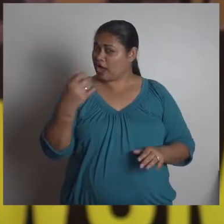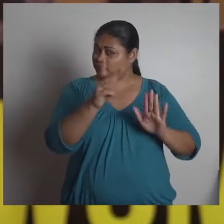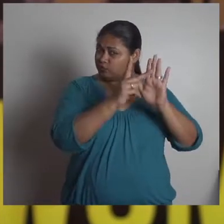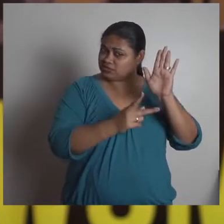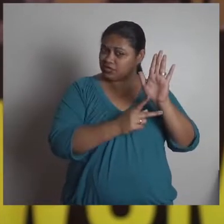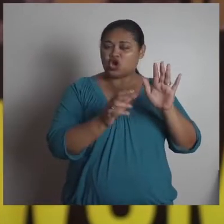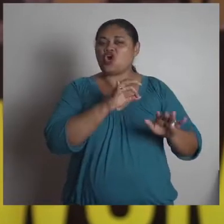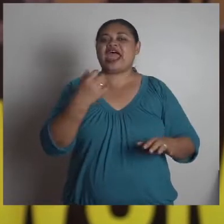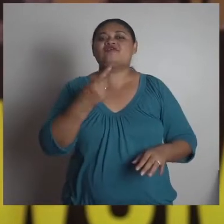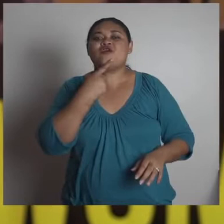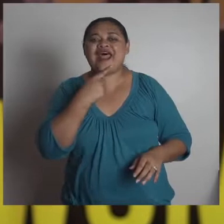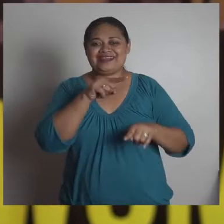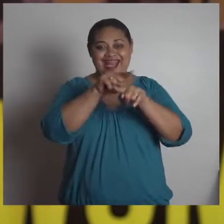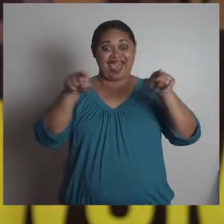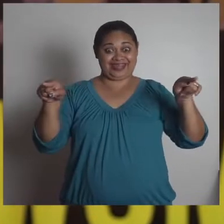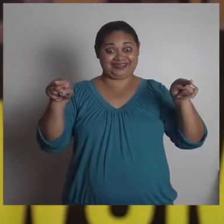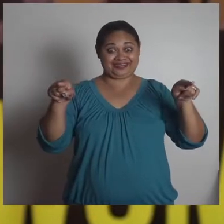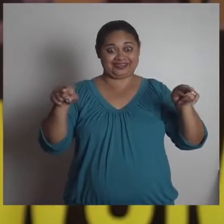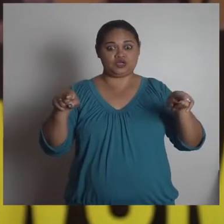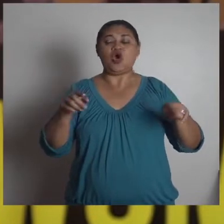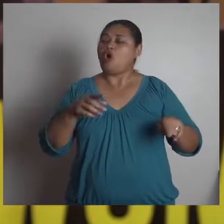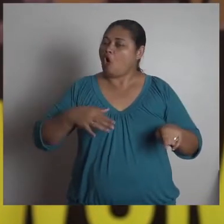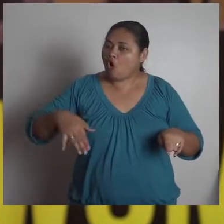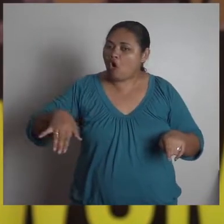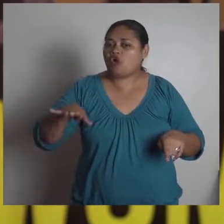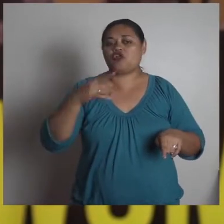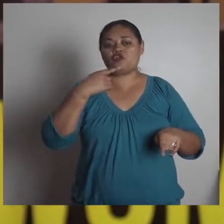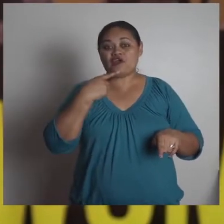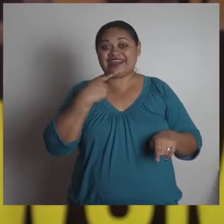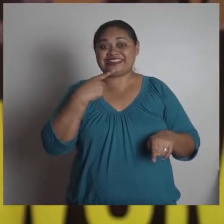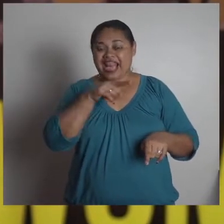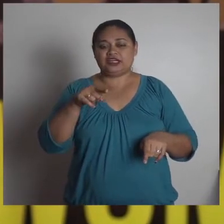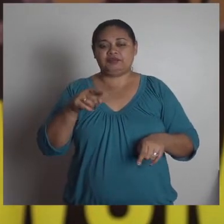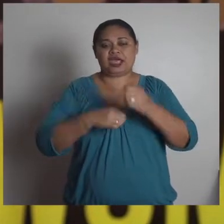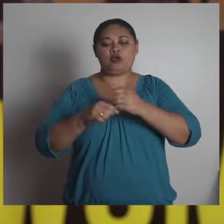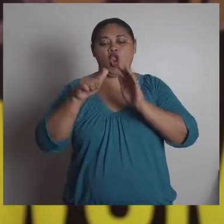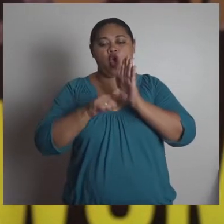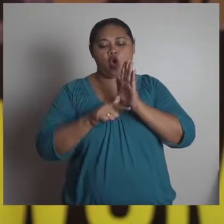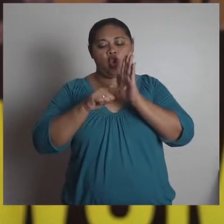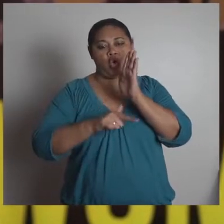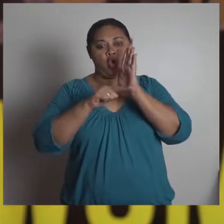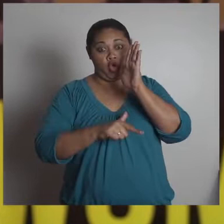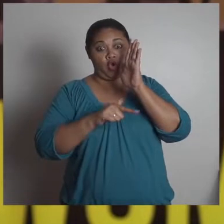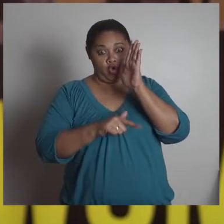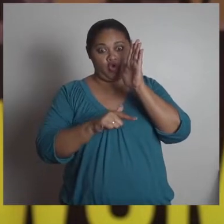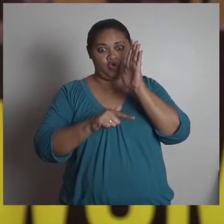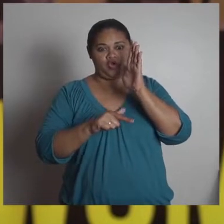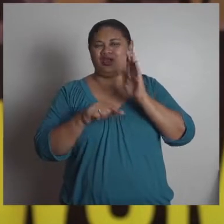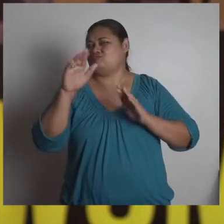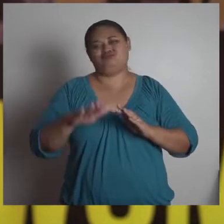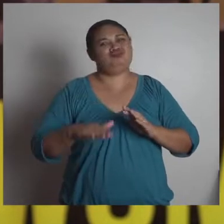principles, right? But if you don't have those principles, then you don't have red lines. Then everybody keeps making those red lines go lower and